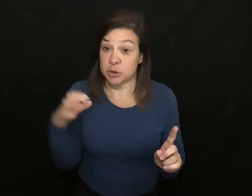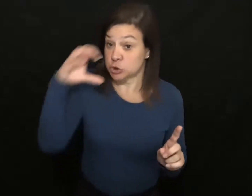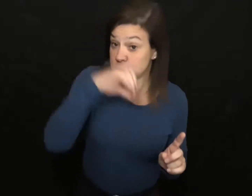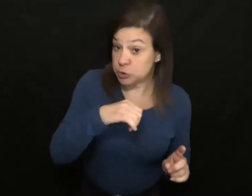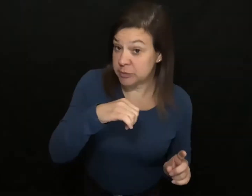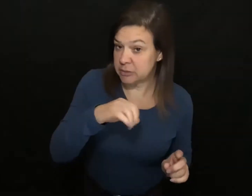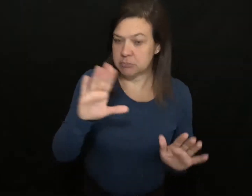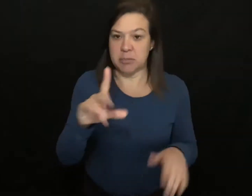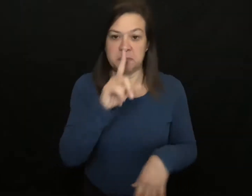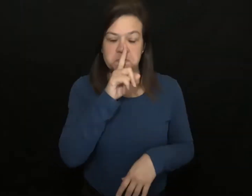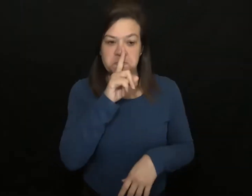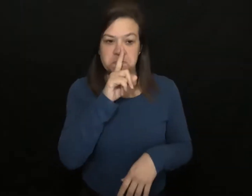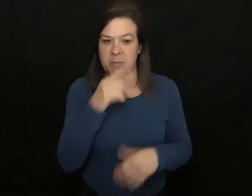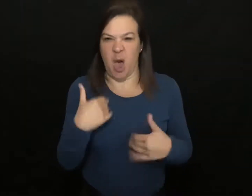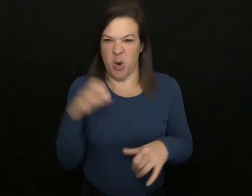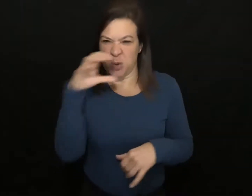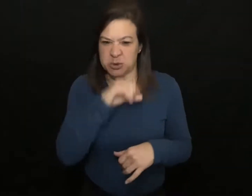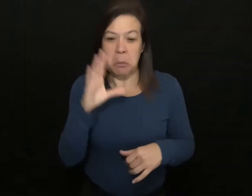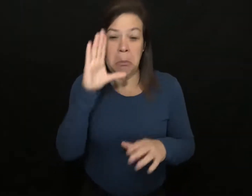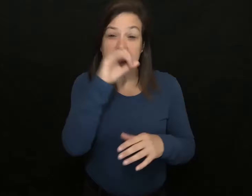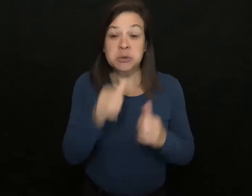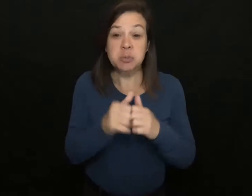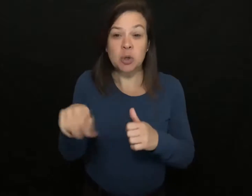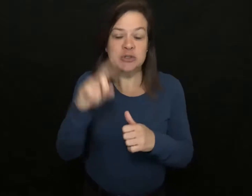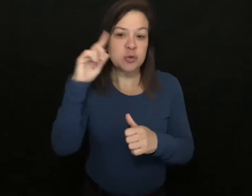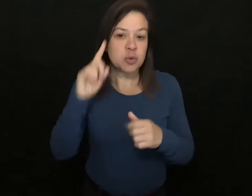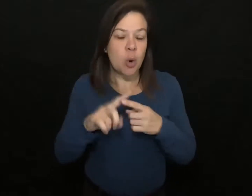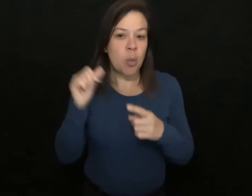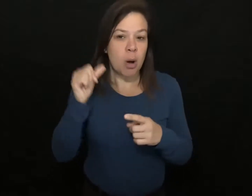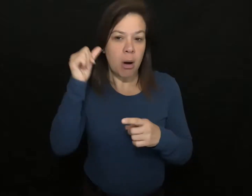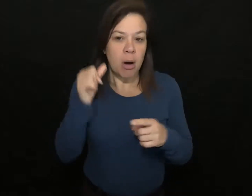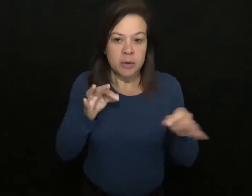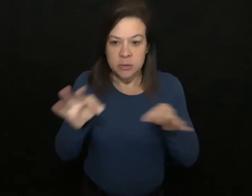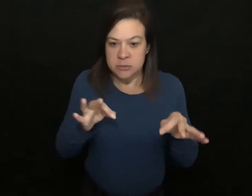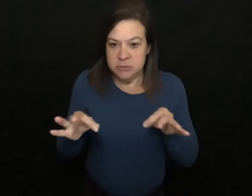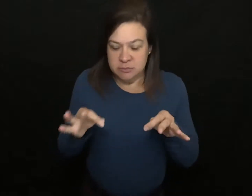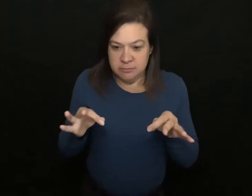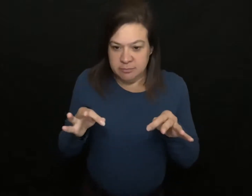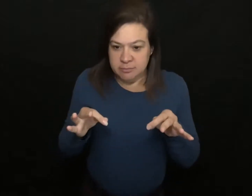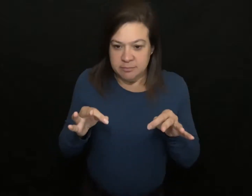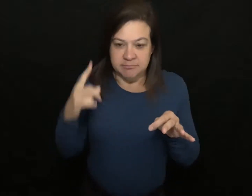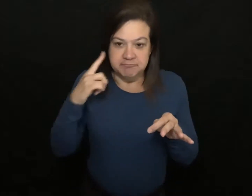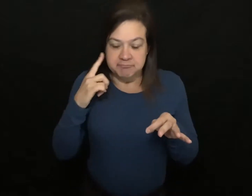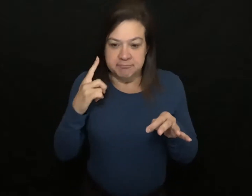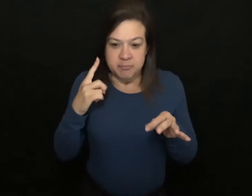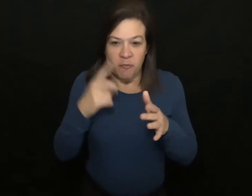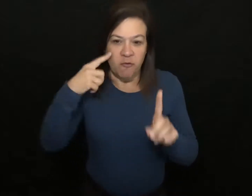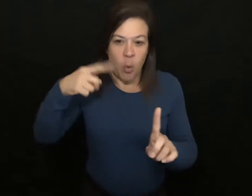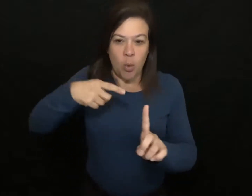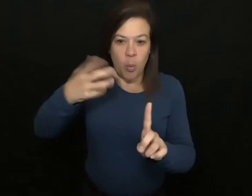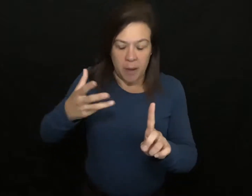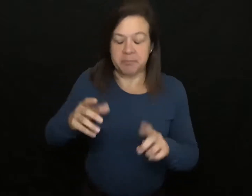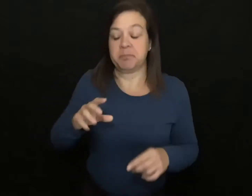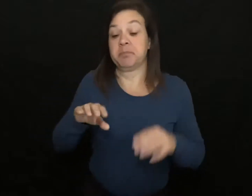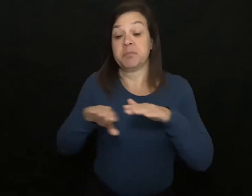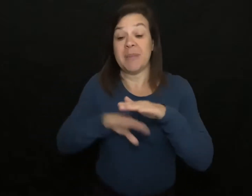assume, that most people know what audio description is, but I'll just briefly say that it is someone who is